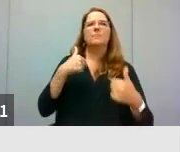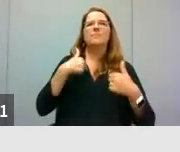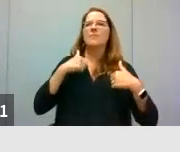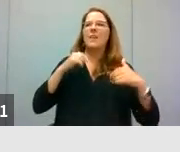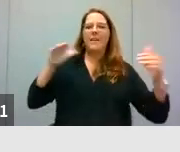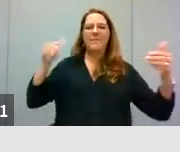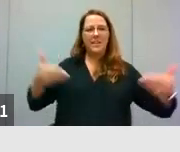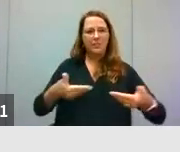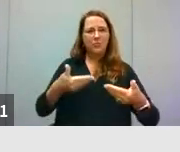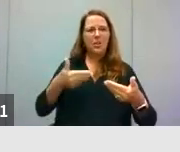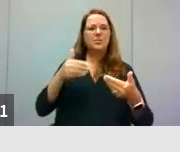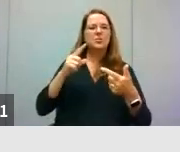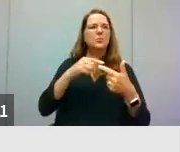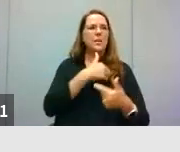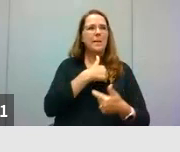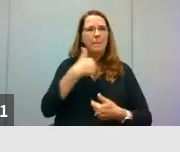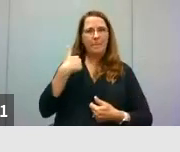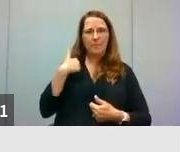to the members.